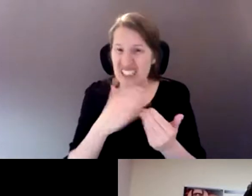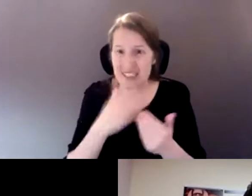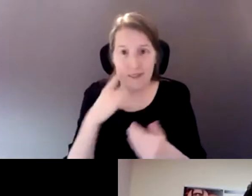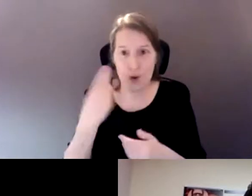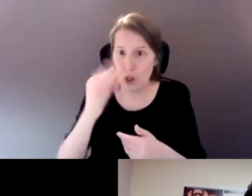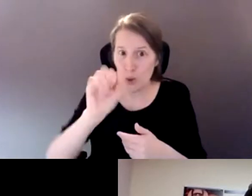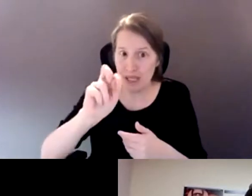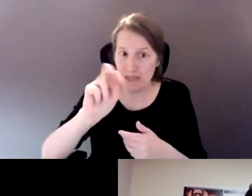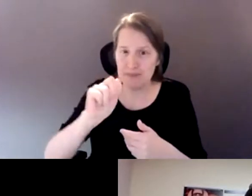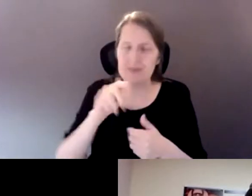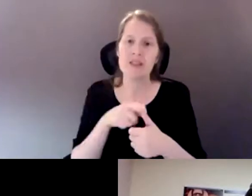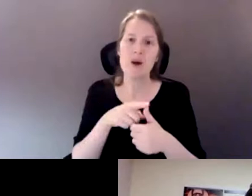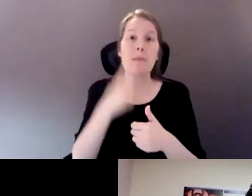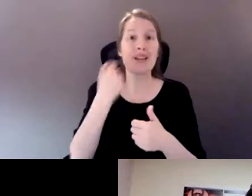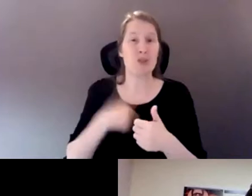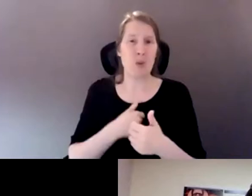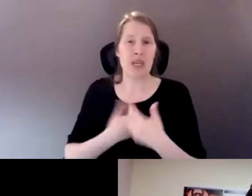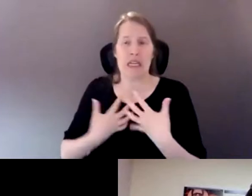just about overcoming inhibitions.